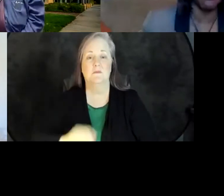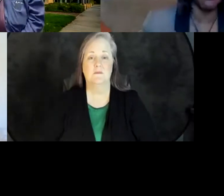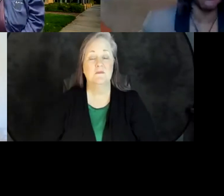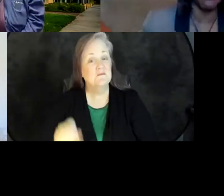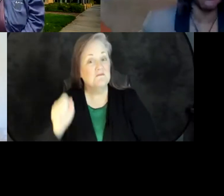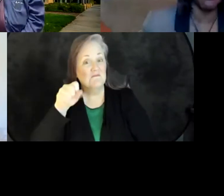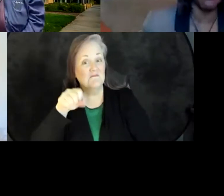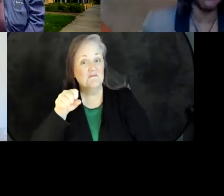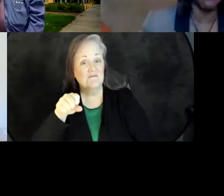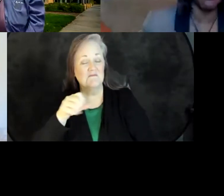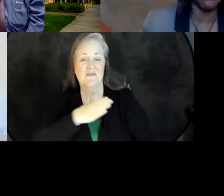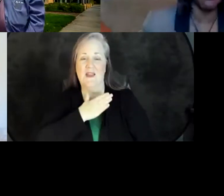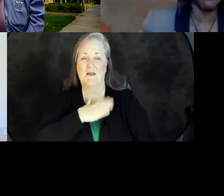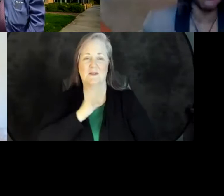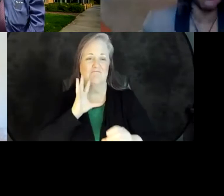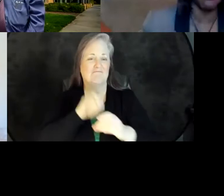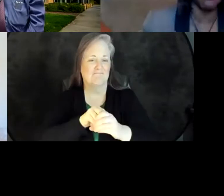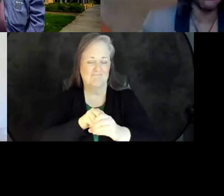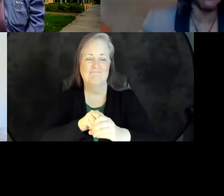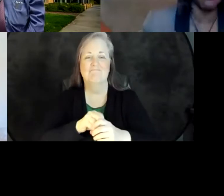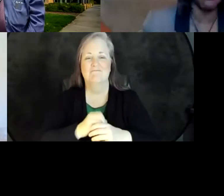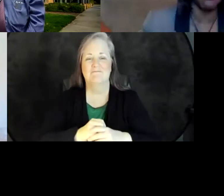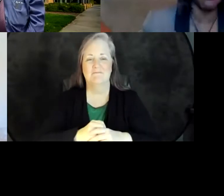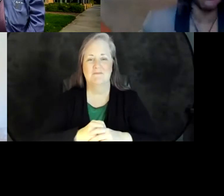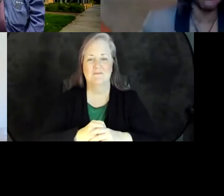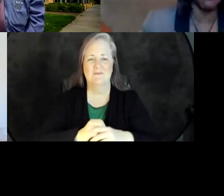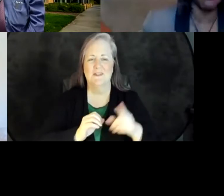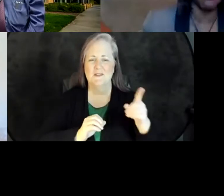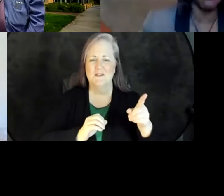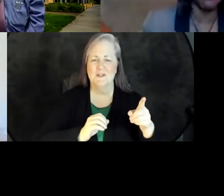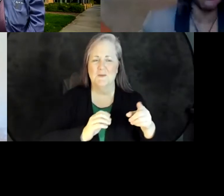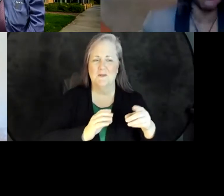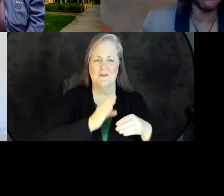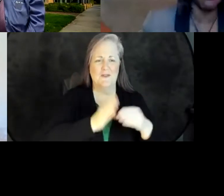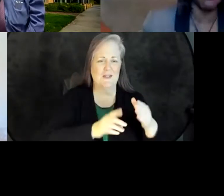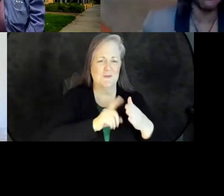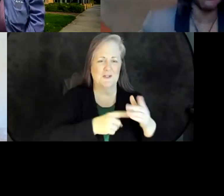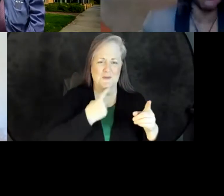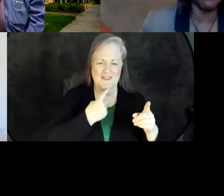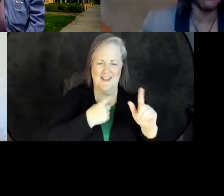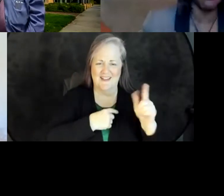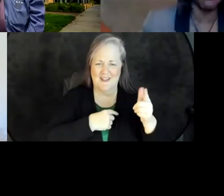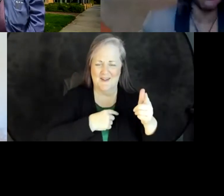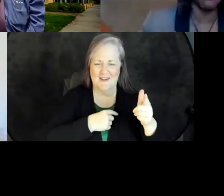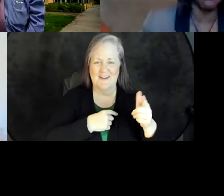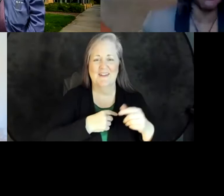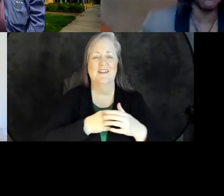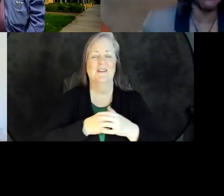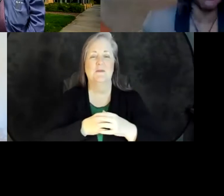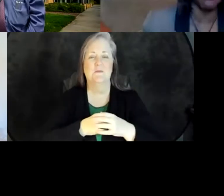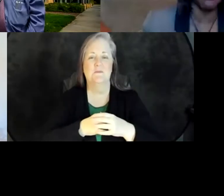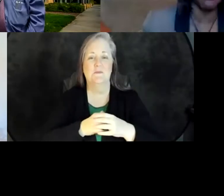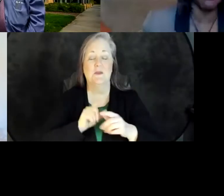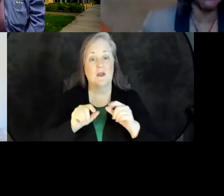Yeah, I'm happy to, and I'm sure she'll finish what she was going to say, which is